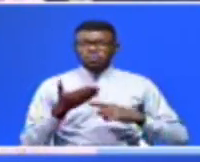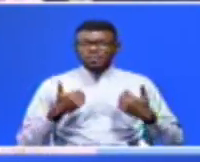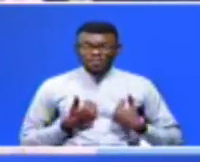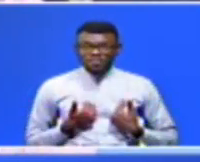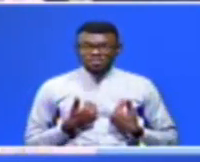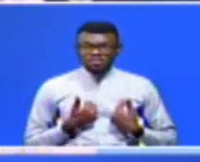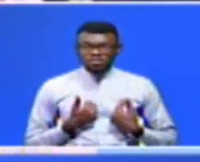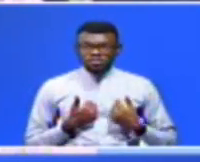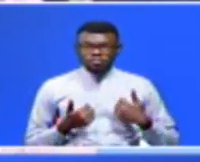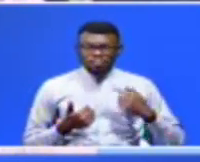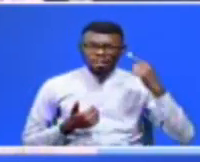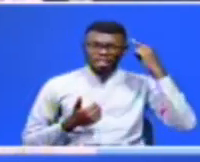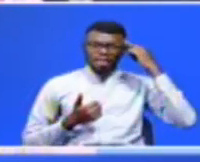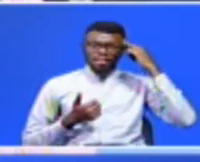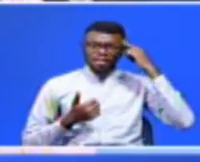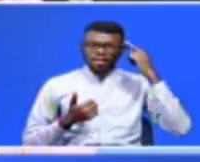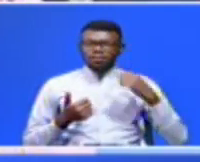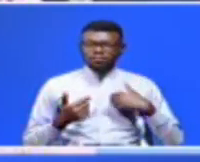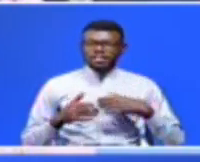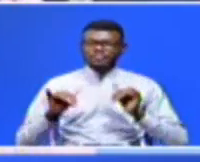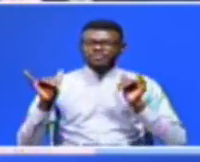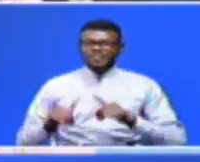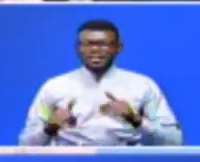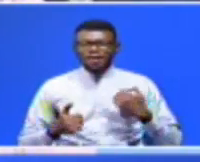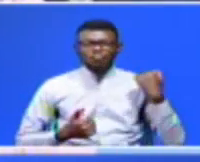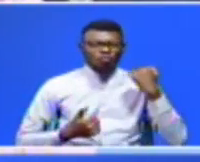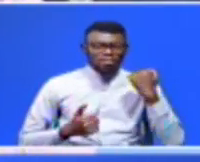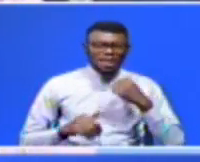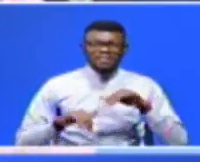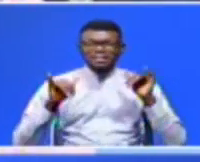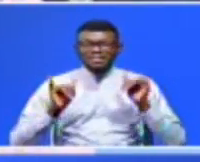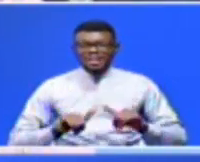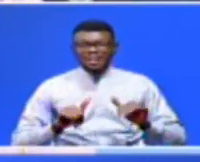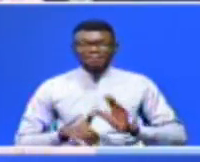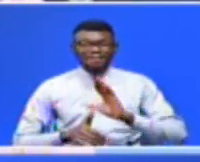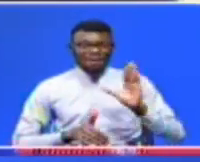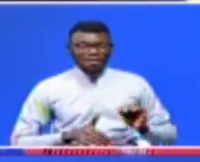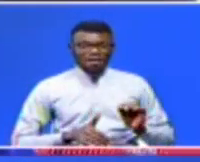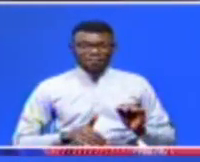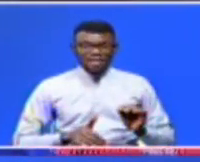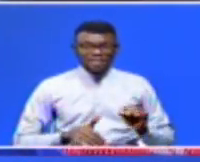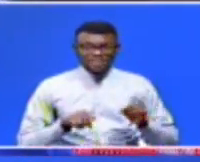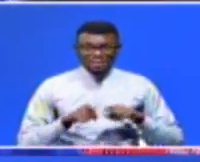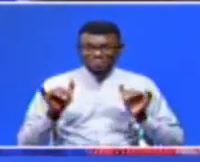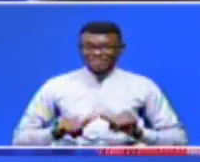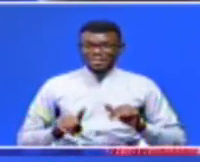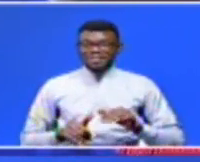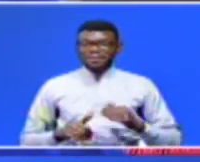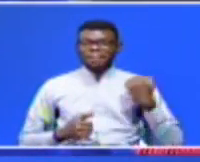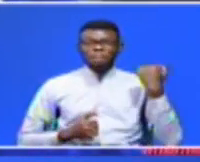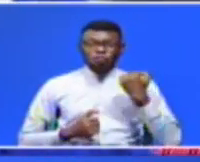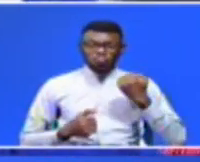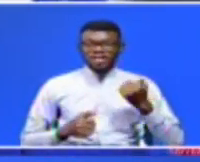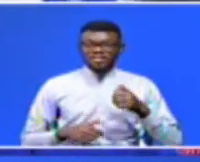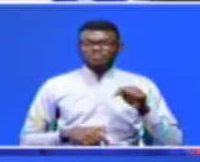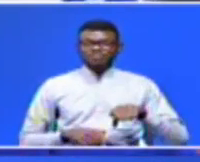that's why I was thinking I go to Mumias to stay in Africa, and to stay here in Mumias. That is the reason